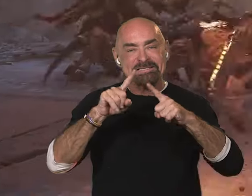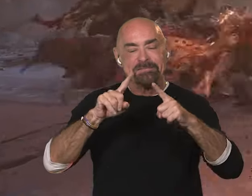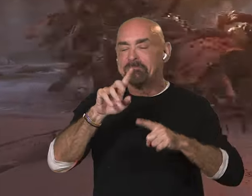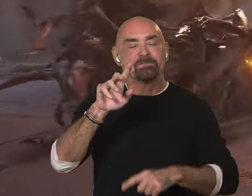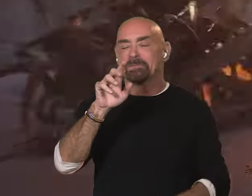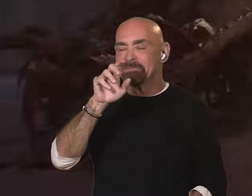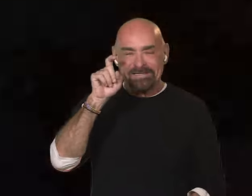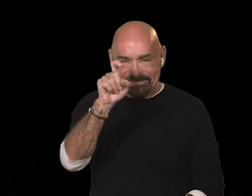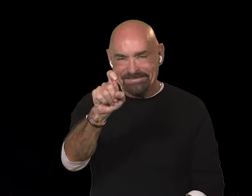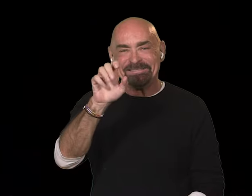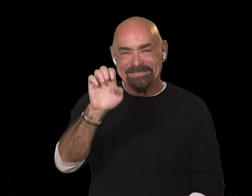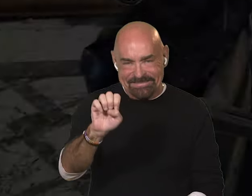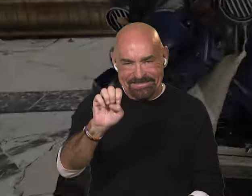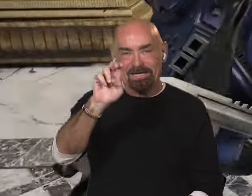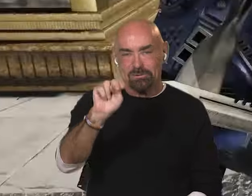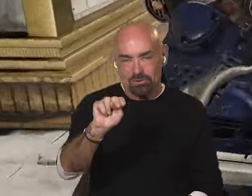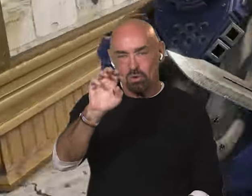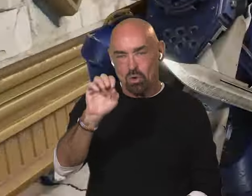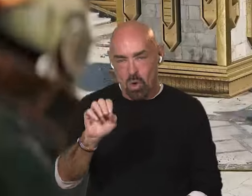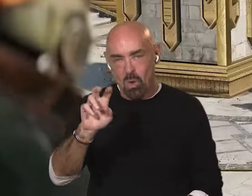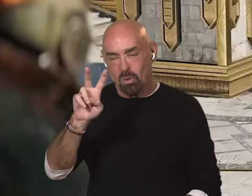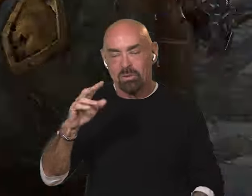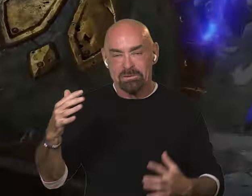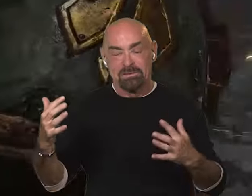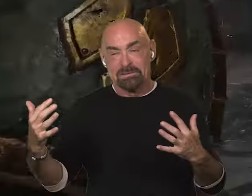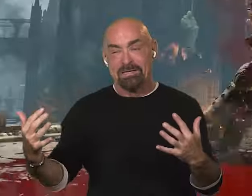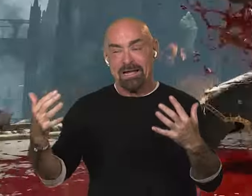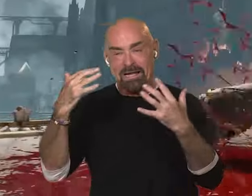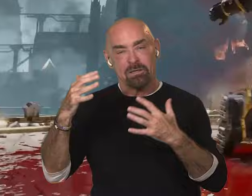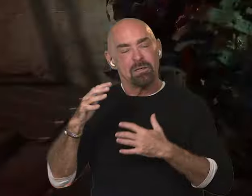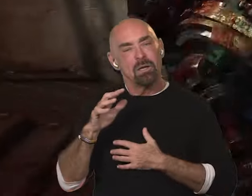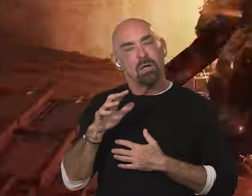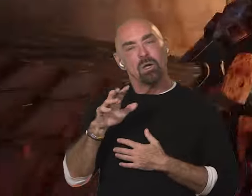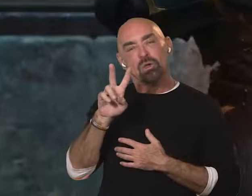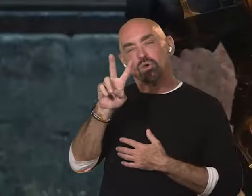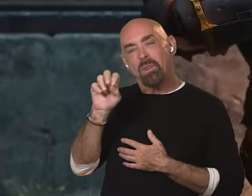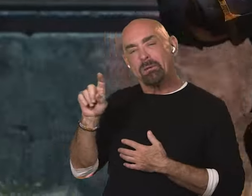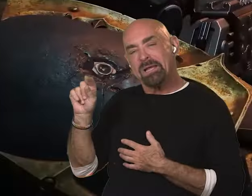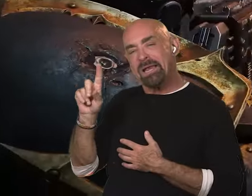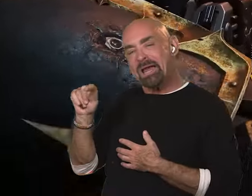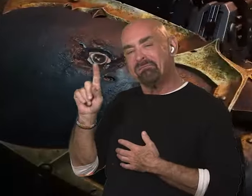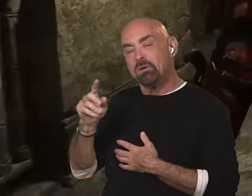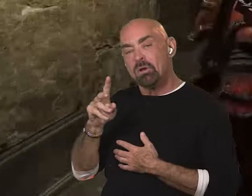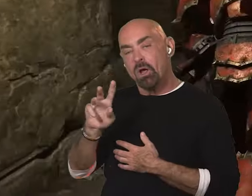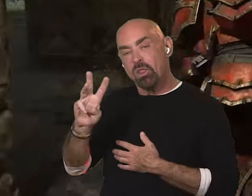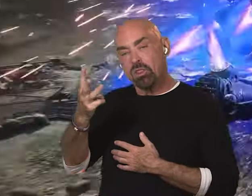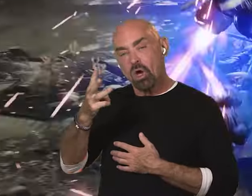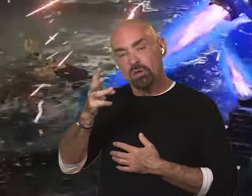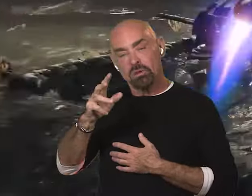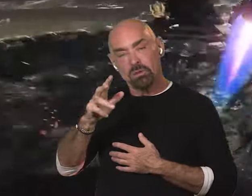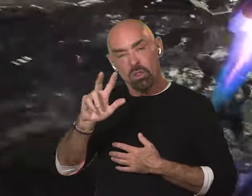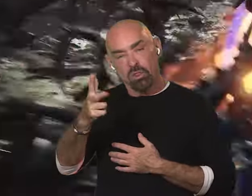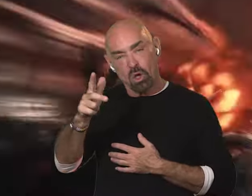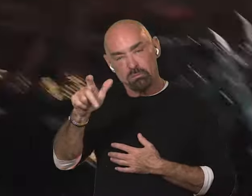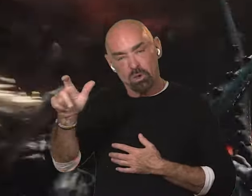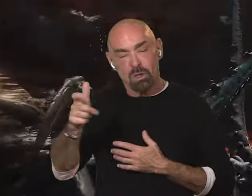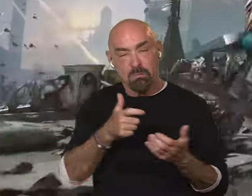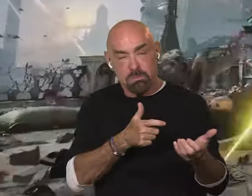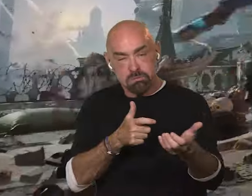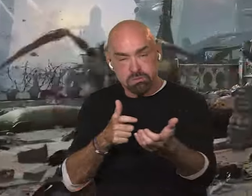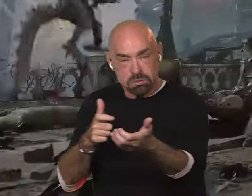of Xeno's blood. Space Marine 2 is the hotly anticipated follow-up to Relic Entertainment's 2011